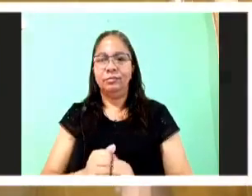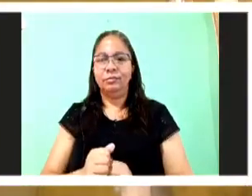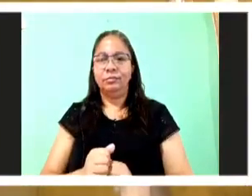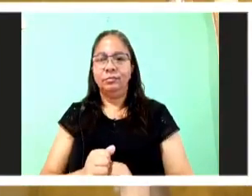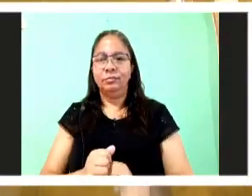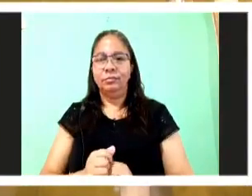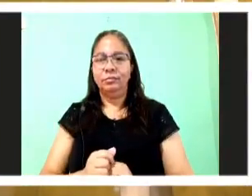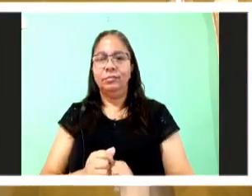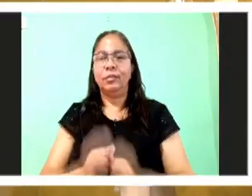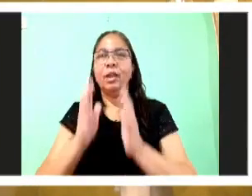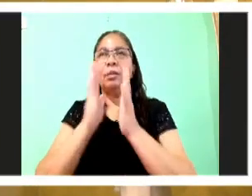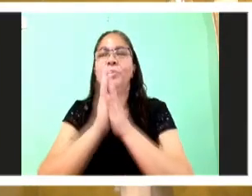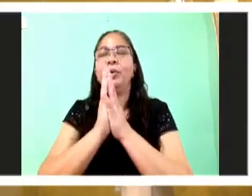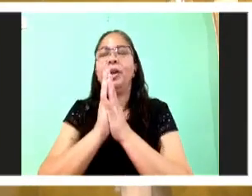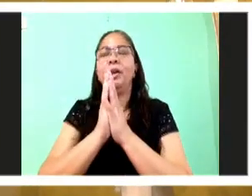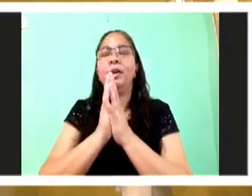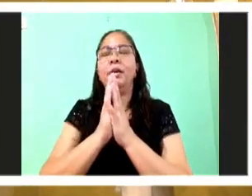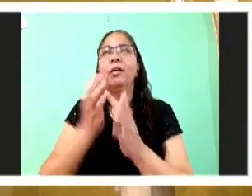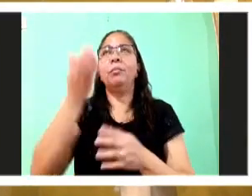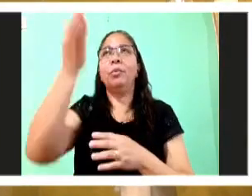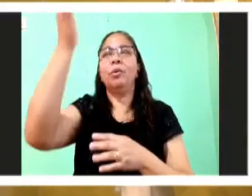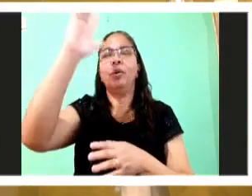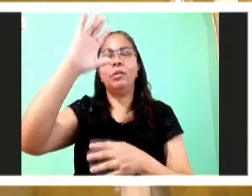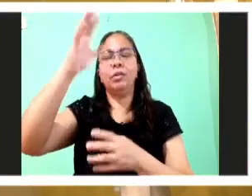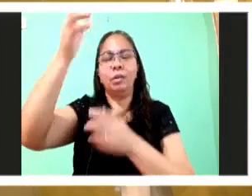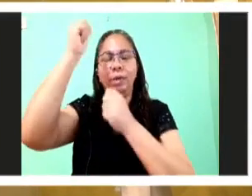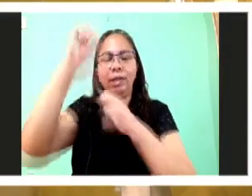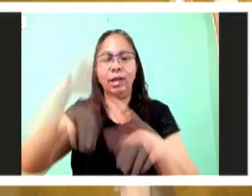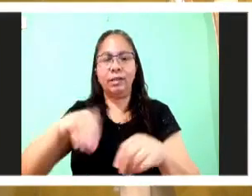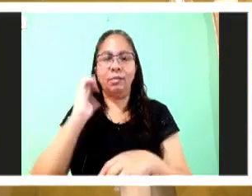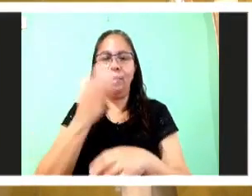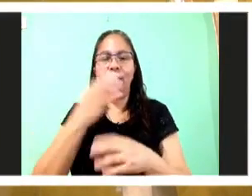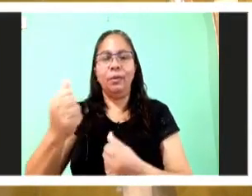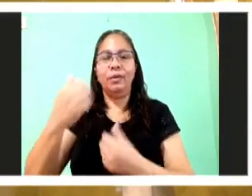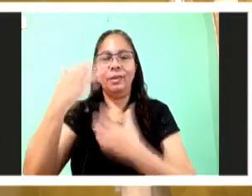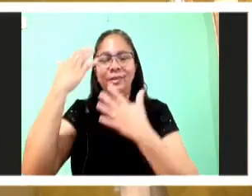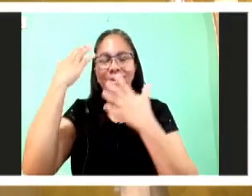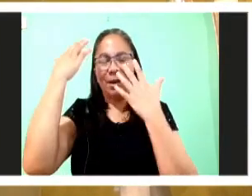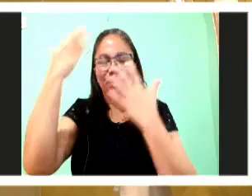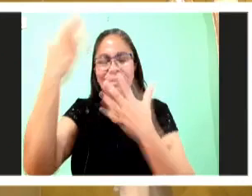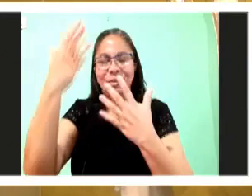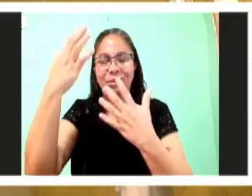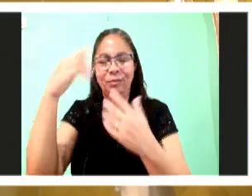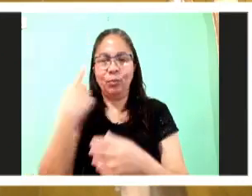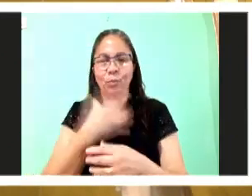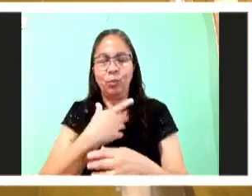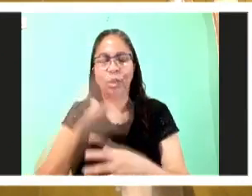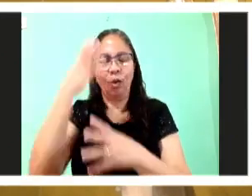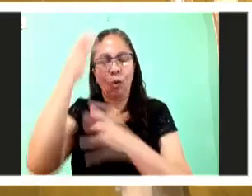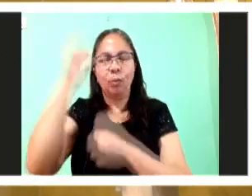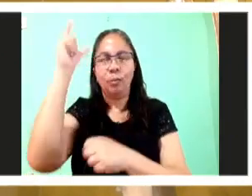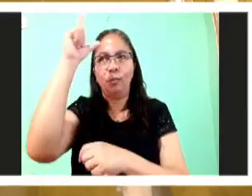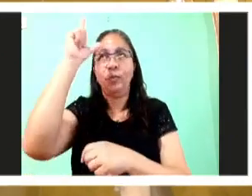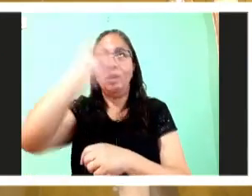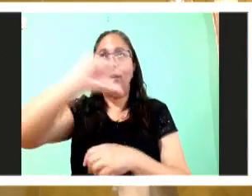Pray that your sacrifice and mine may be pleasing and acceptable to God, the Almighty Father. May the Lord accept the